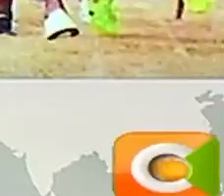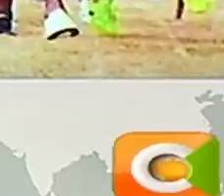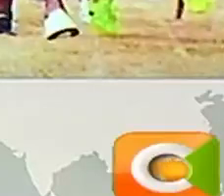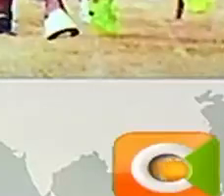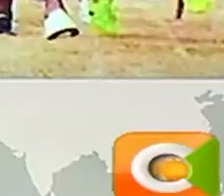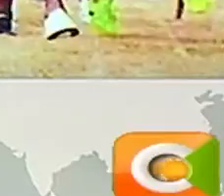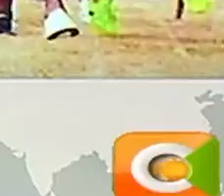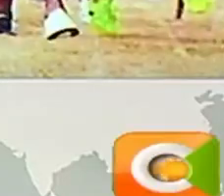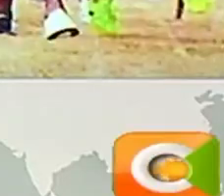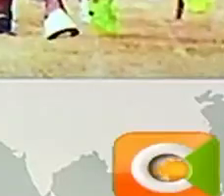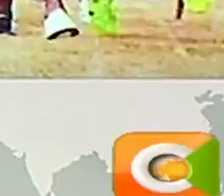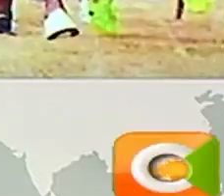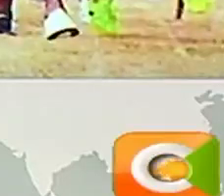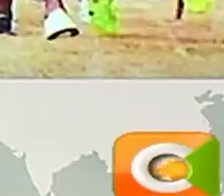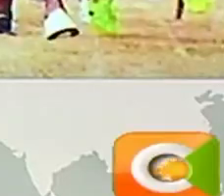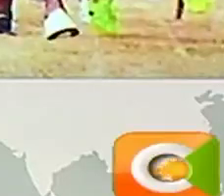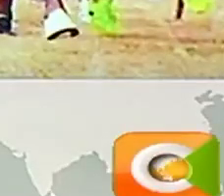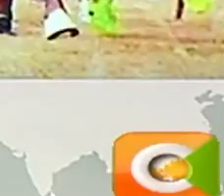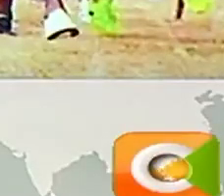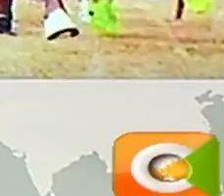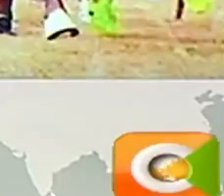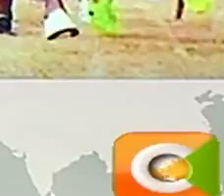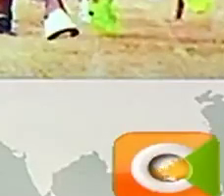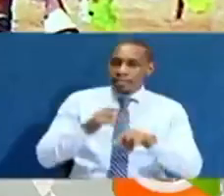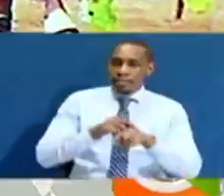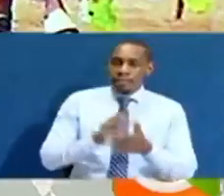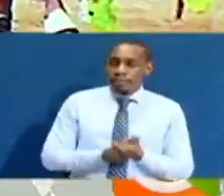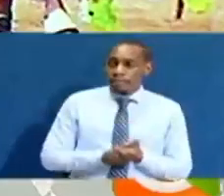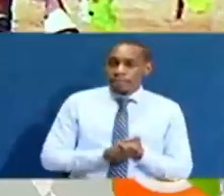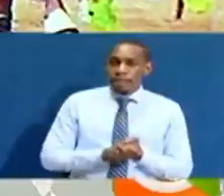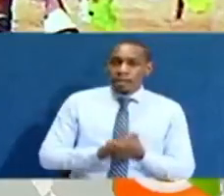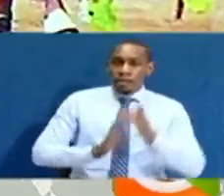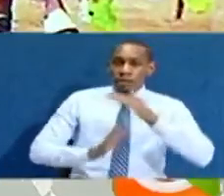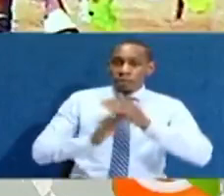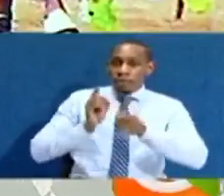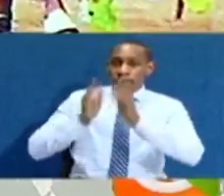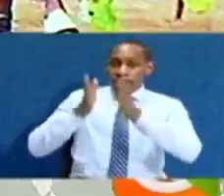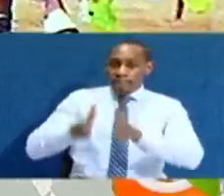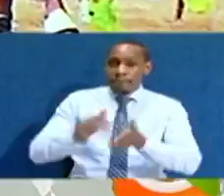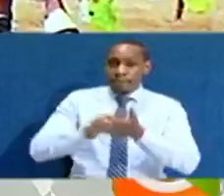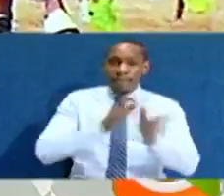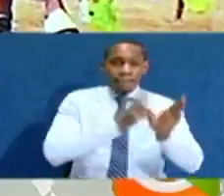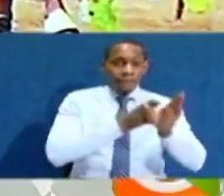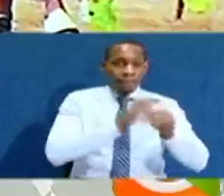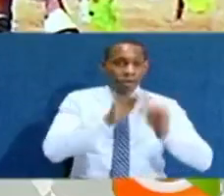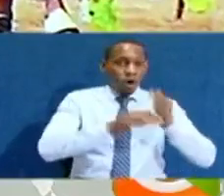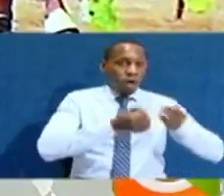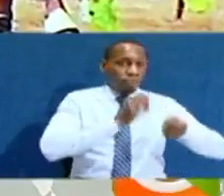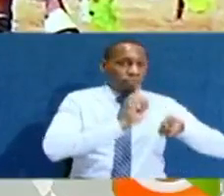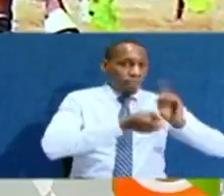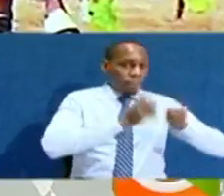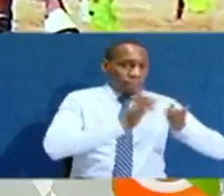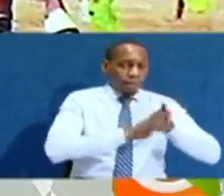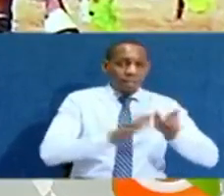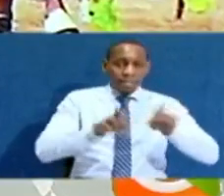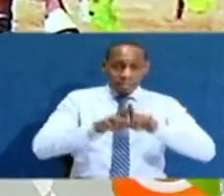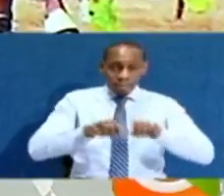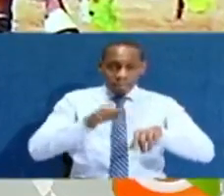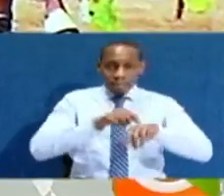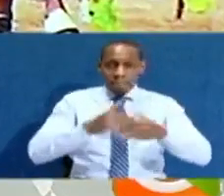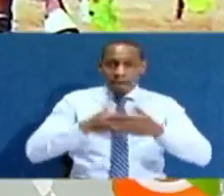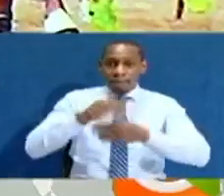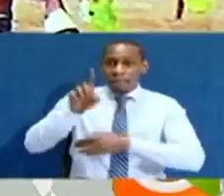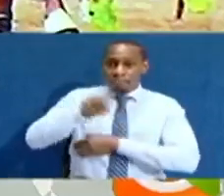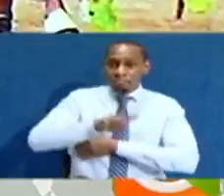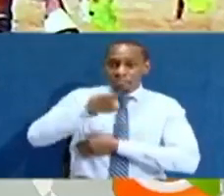The National Cross Country Championships on Saturday will be the first time some of the country's top athletes will be all in action at the same time, following